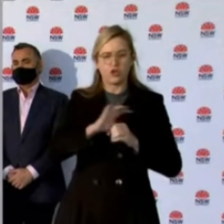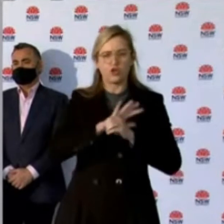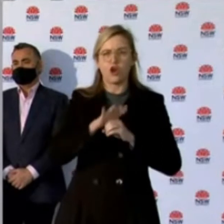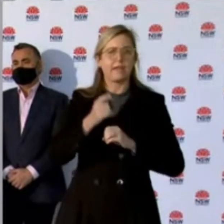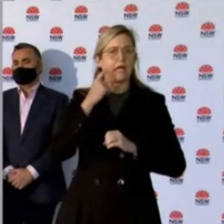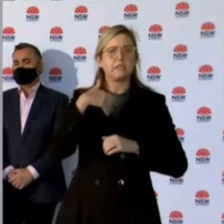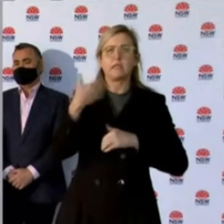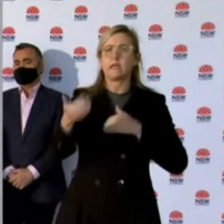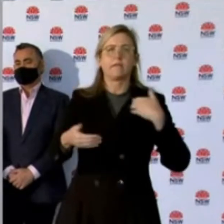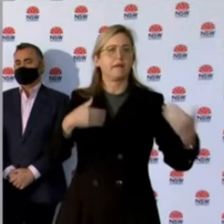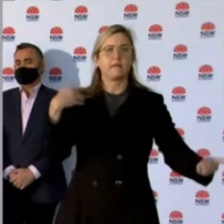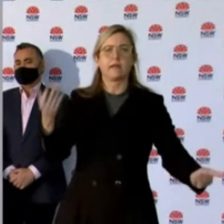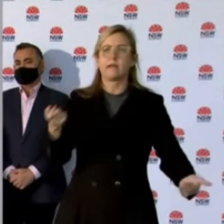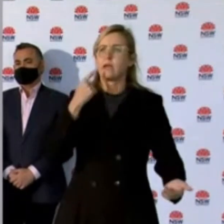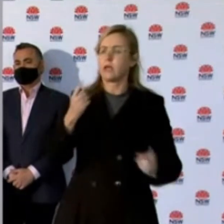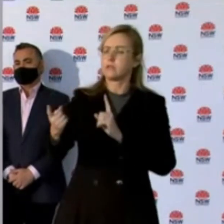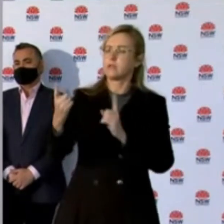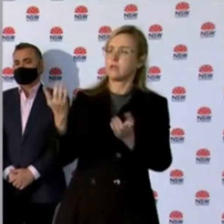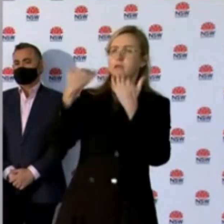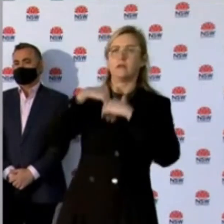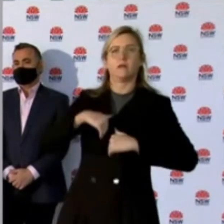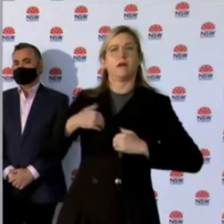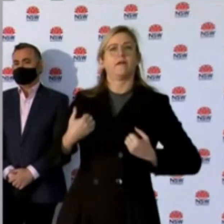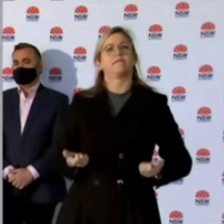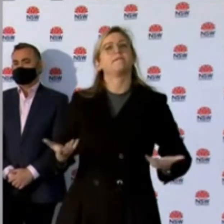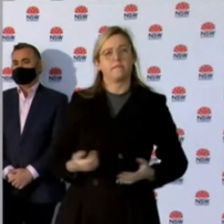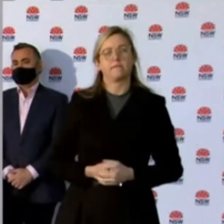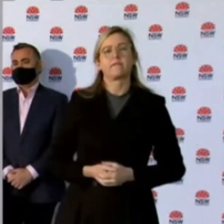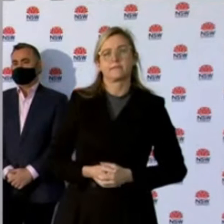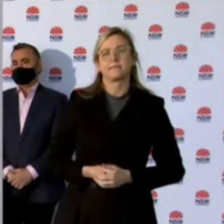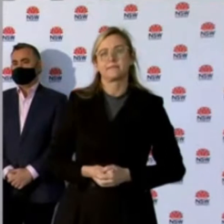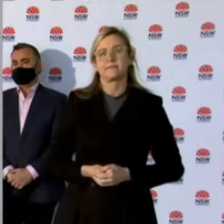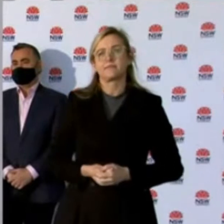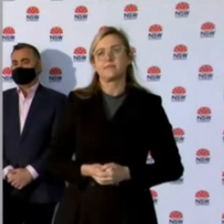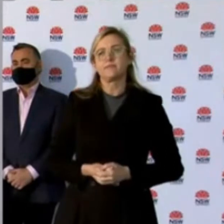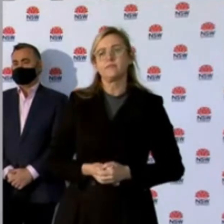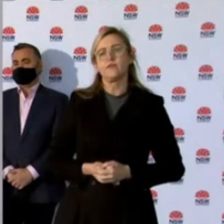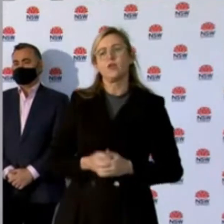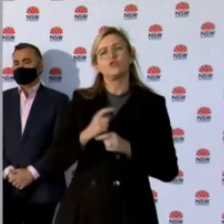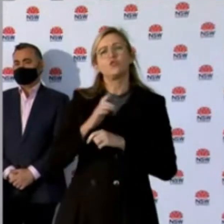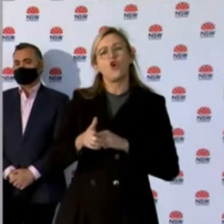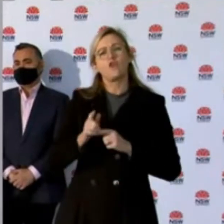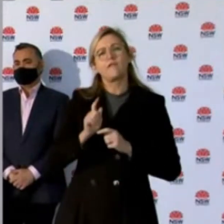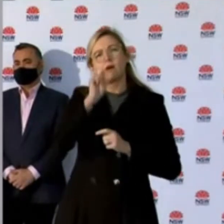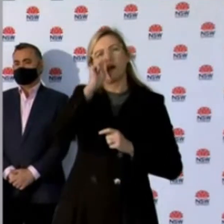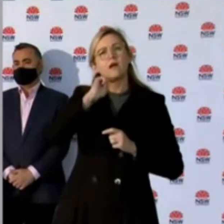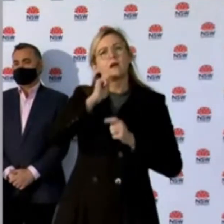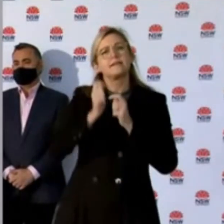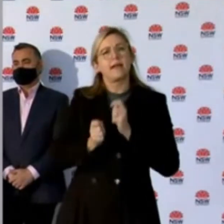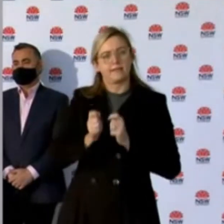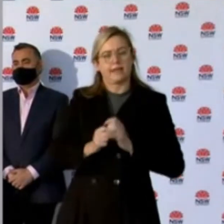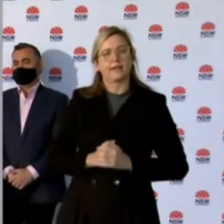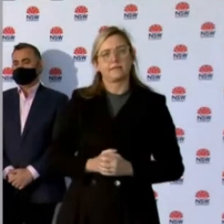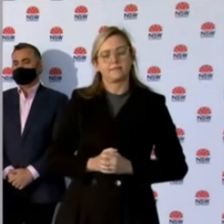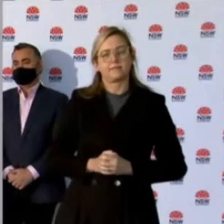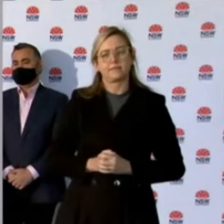prevent that occurring. In terms of the areas of concern for testing, again, this highlights the fact that the